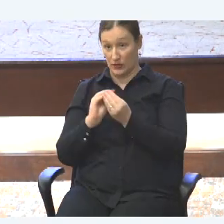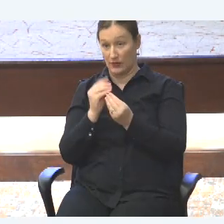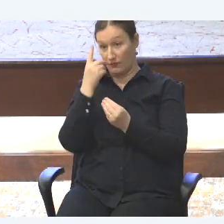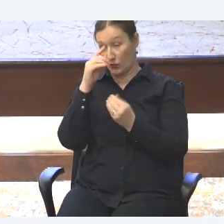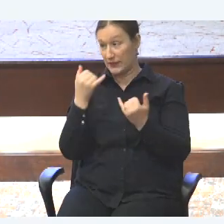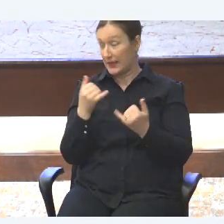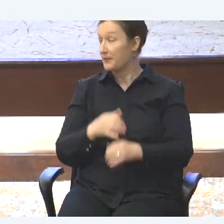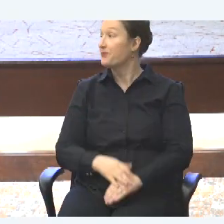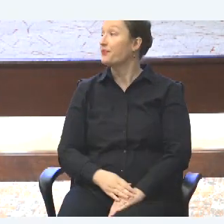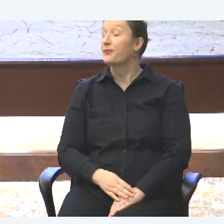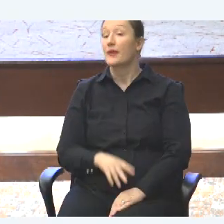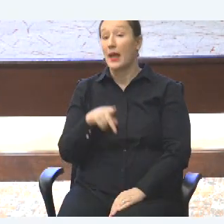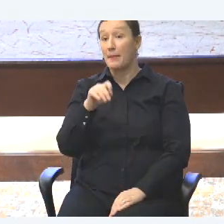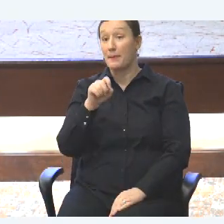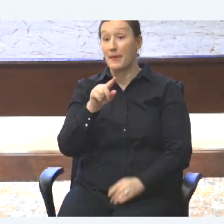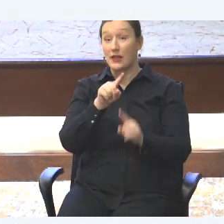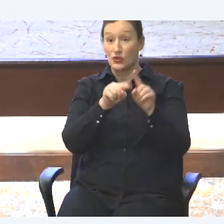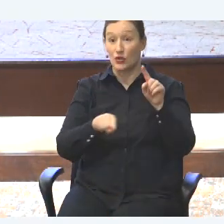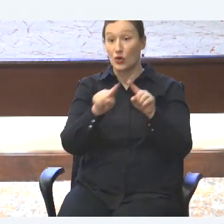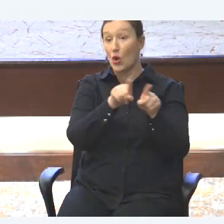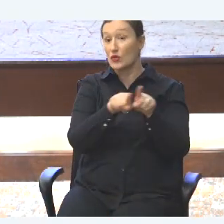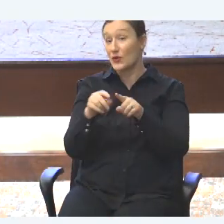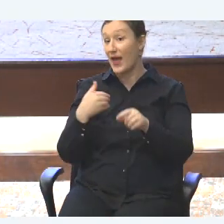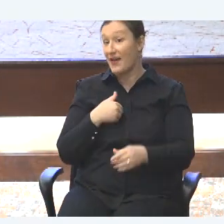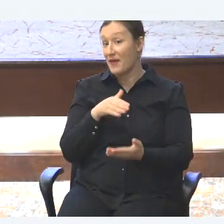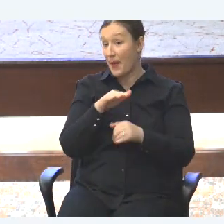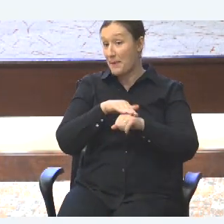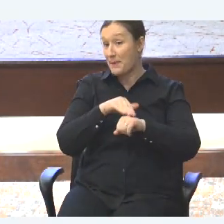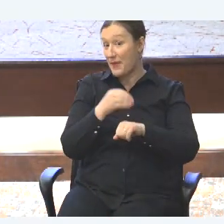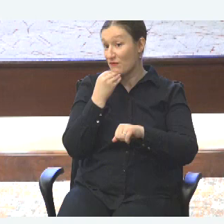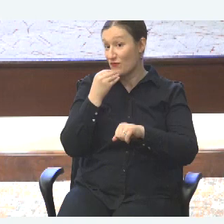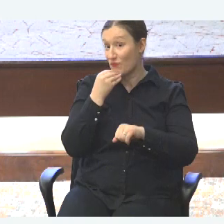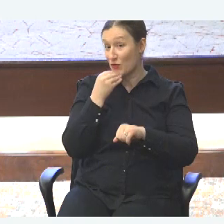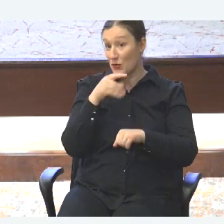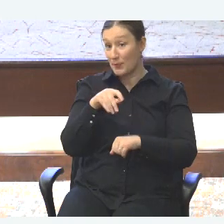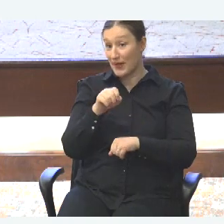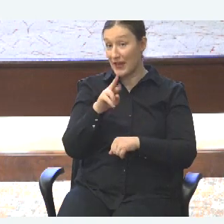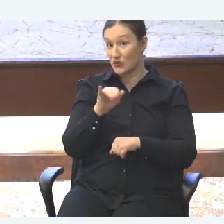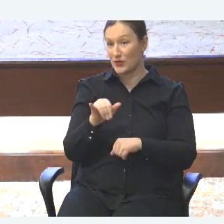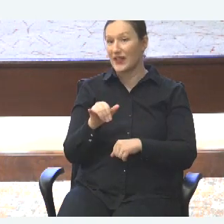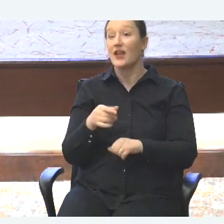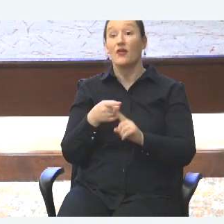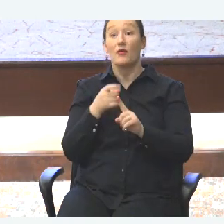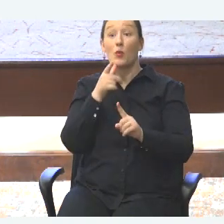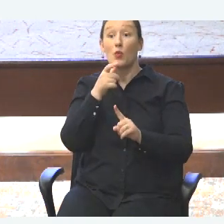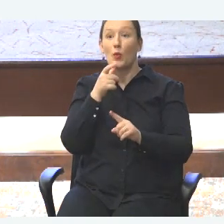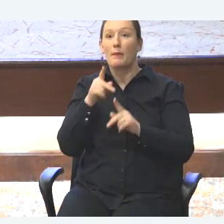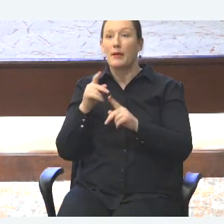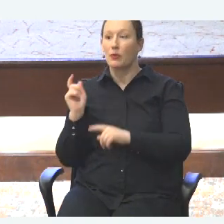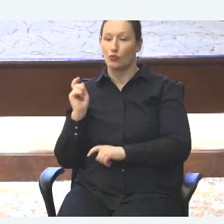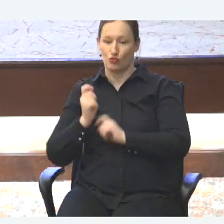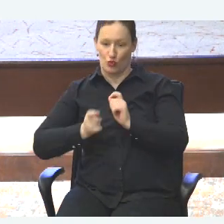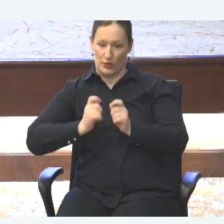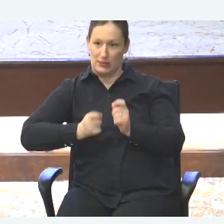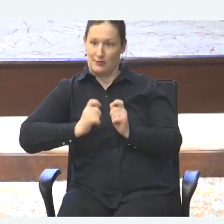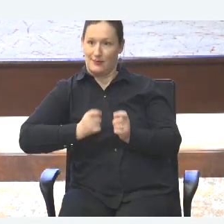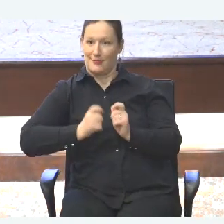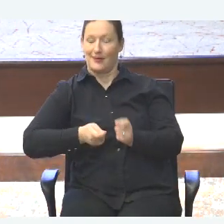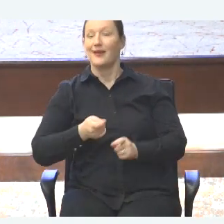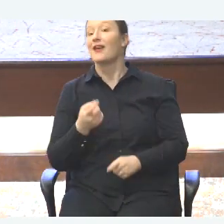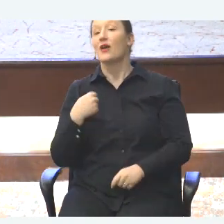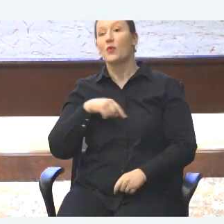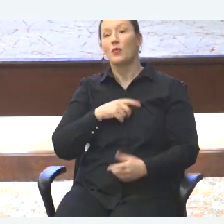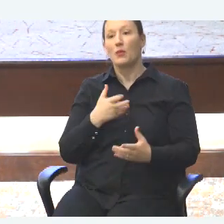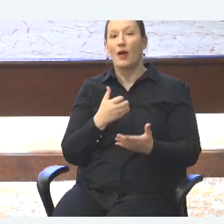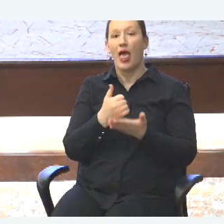Pet Circle also runs a pet food pantry. This program is mostly run on donations. Food insecurity can break families apart, and